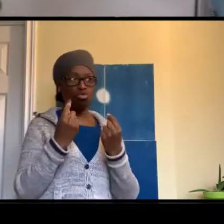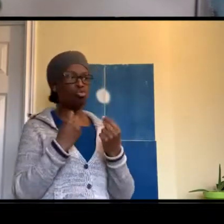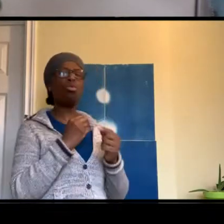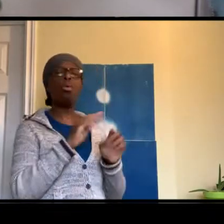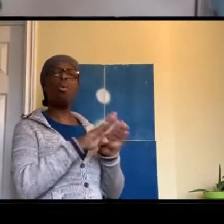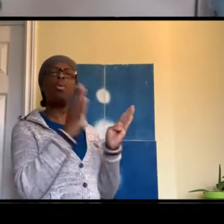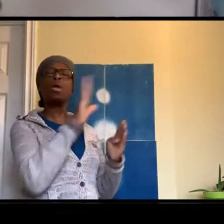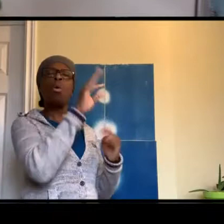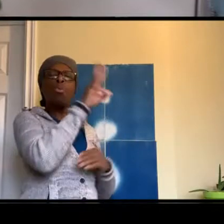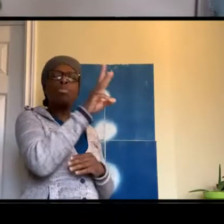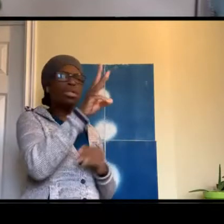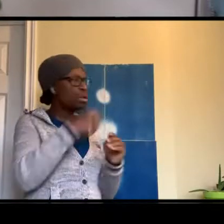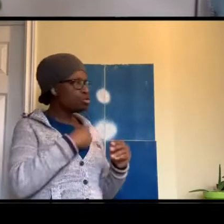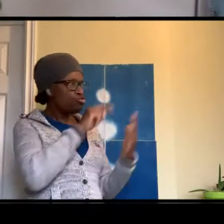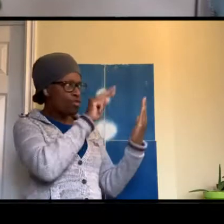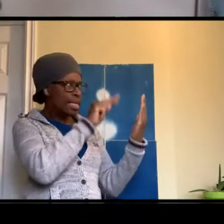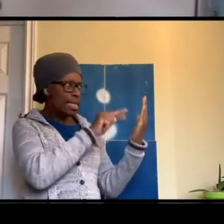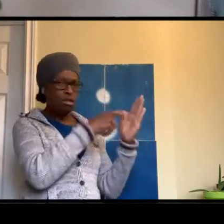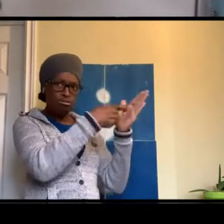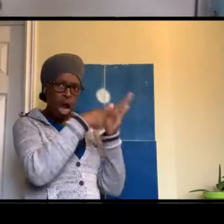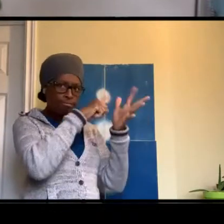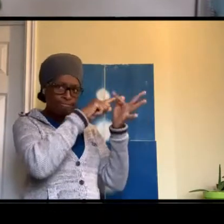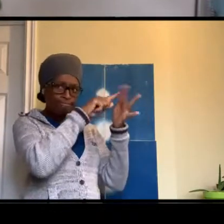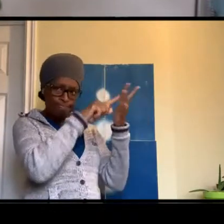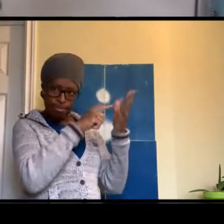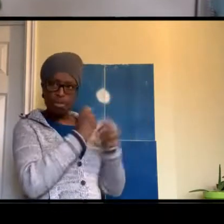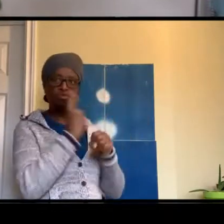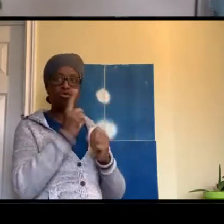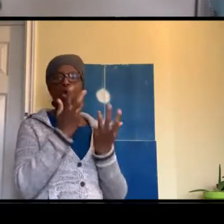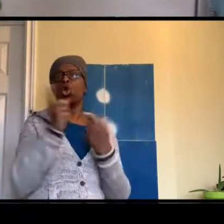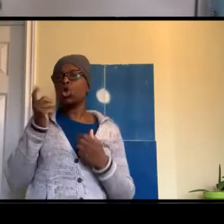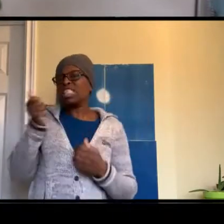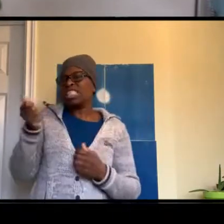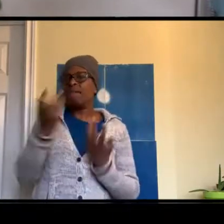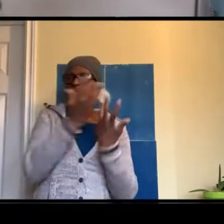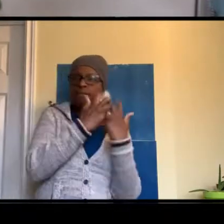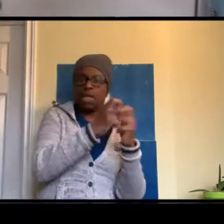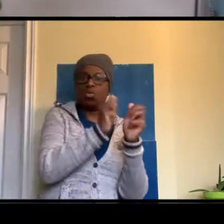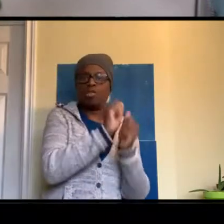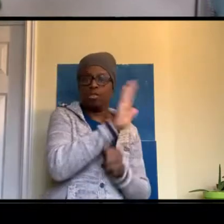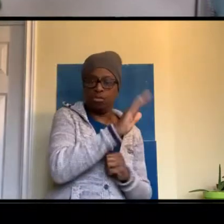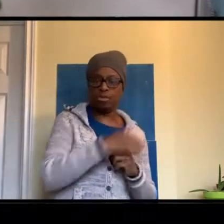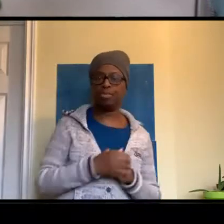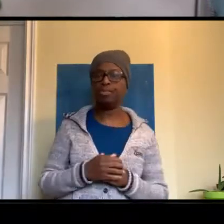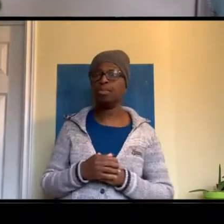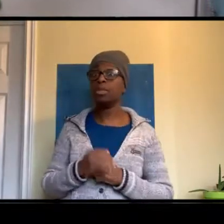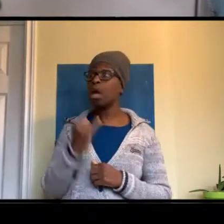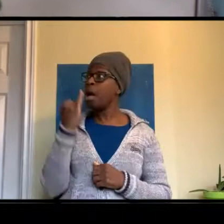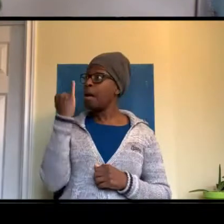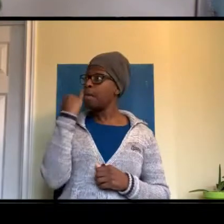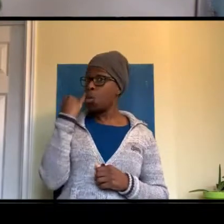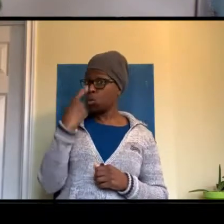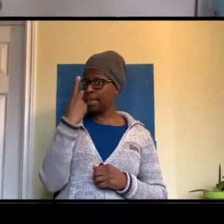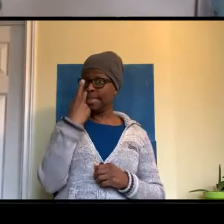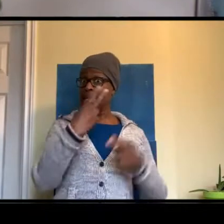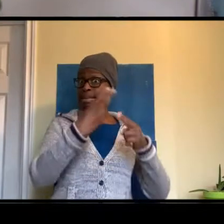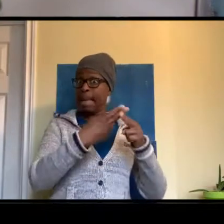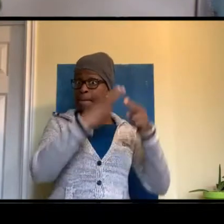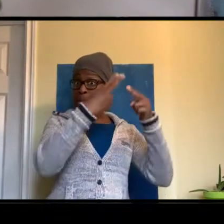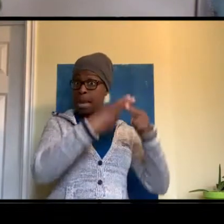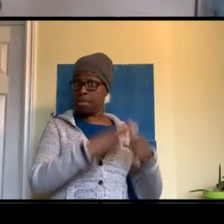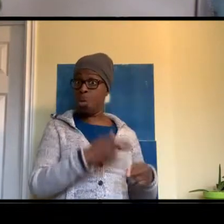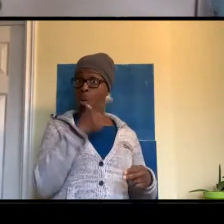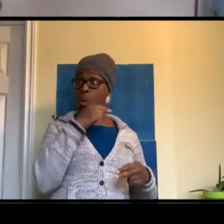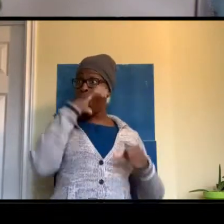this program that you're planning to apply for, you can talk to them about their experience and how they framed their project, because that can be